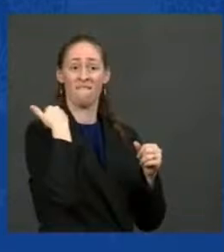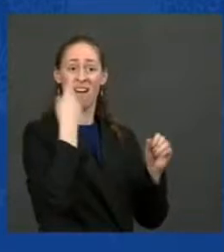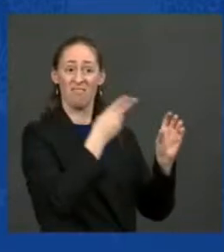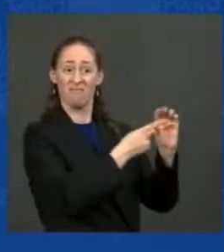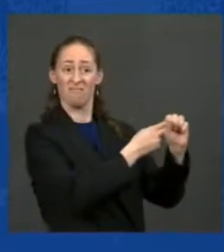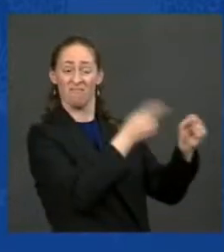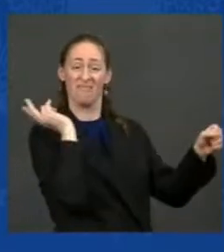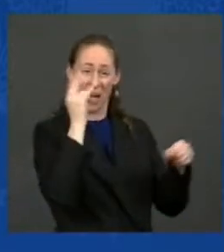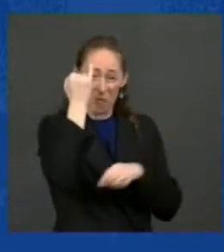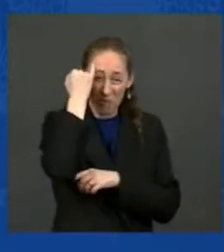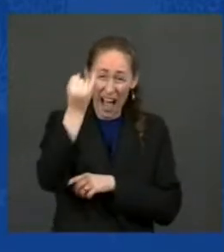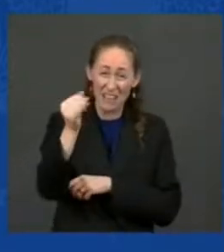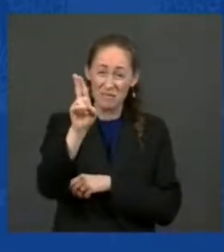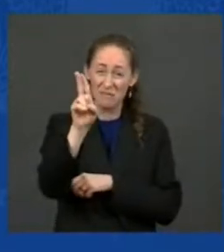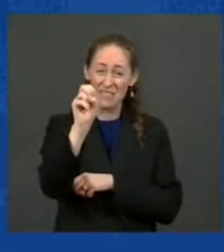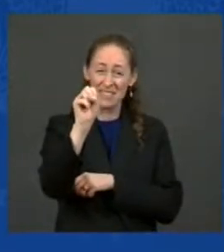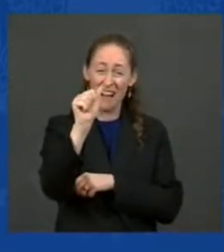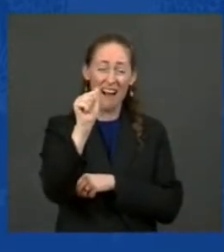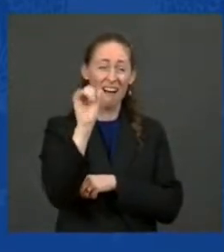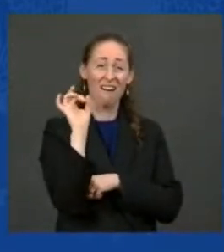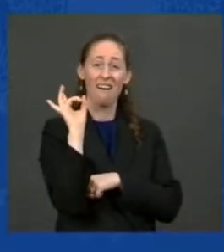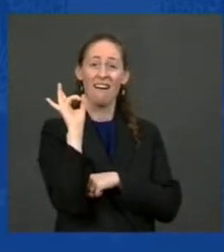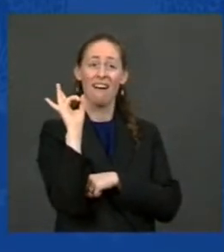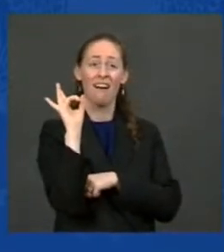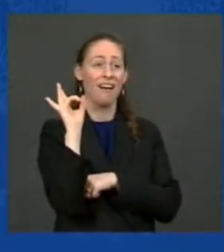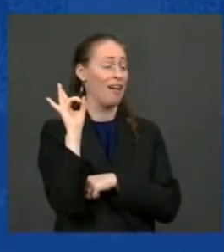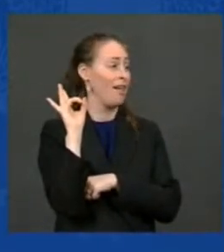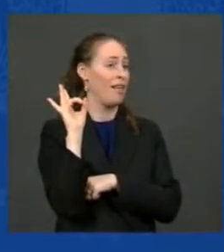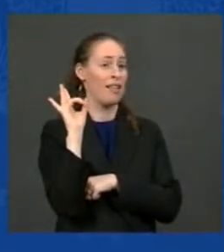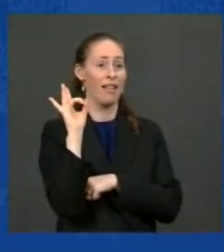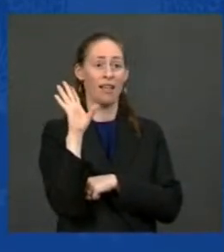of America didn't want to be part.